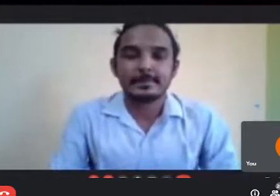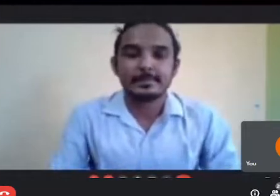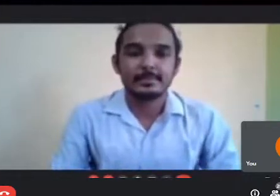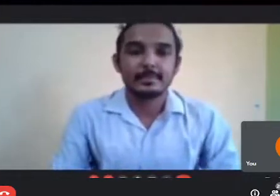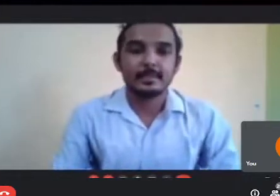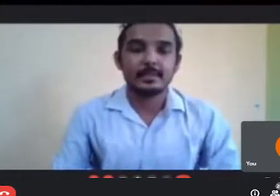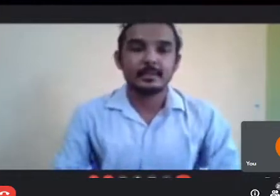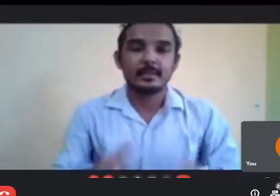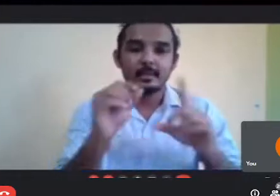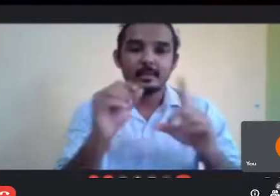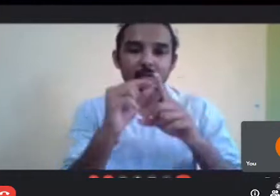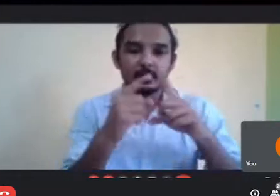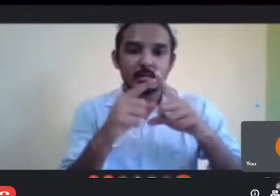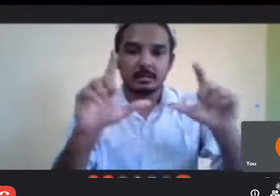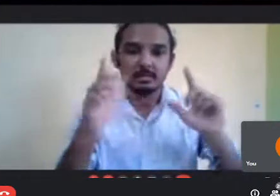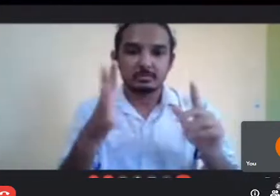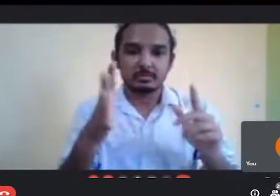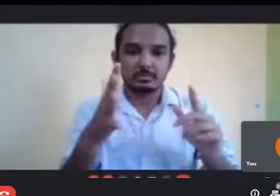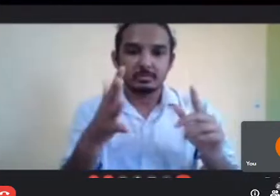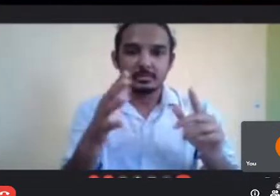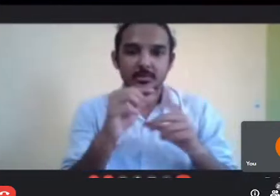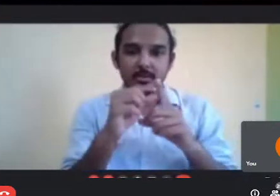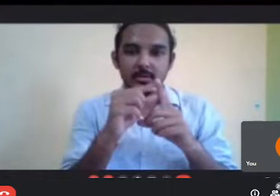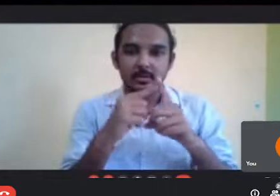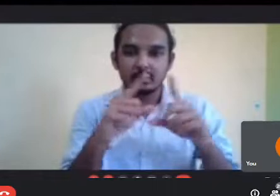the increase.